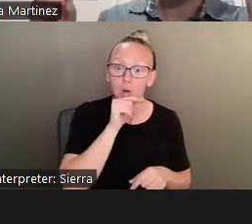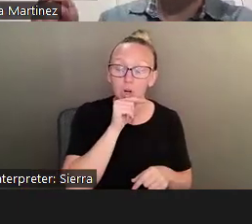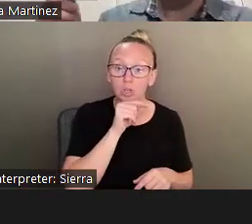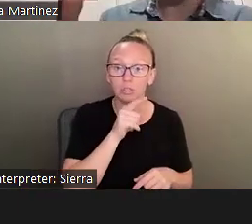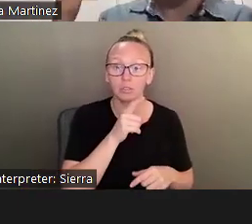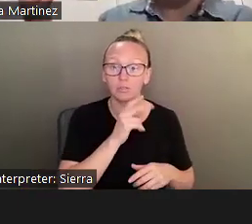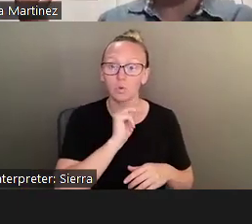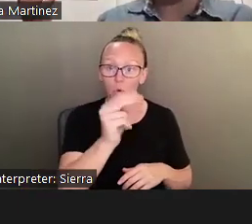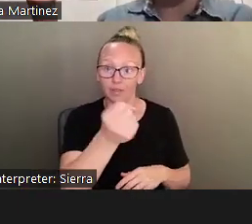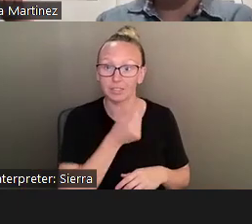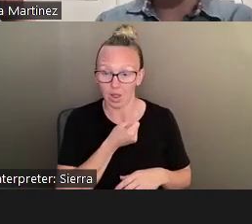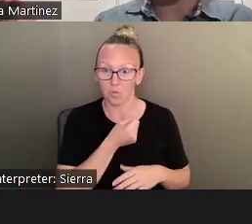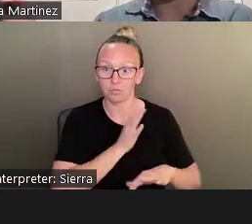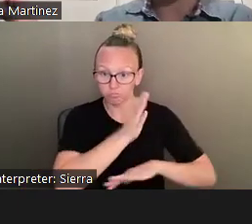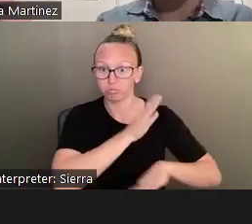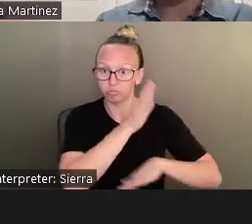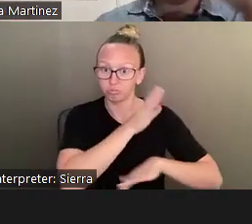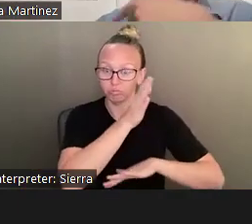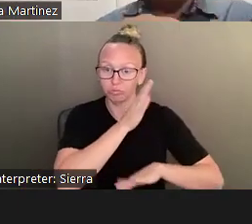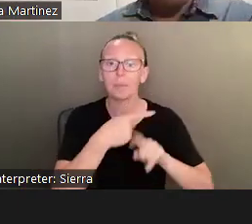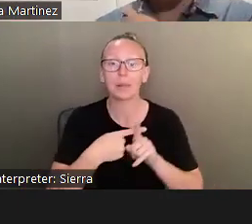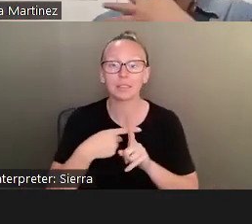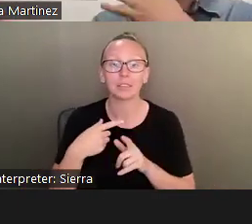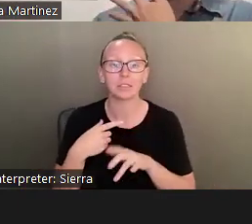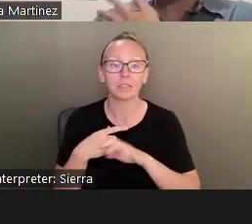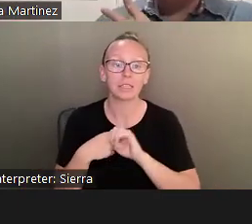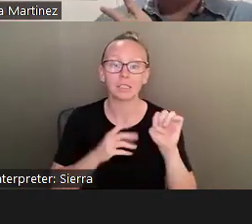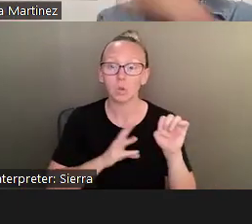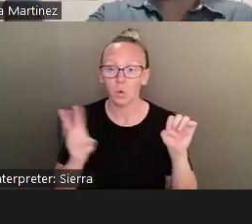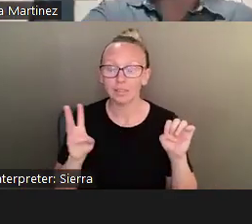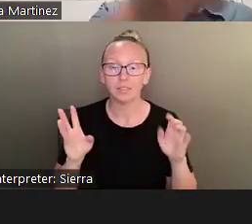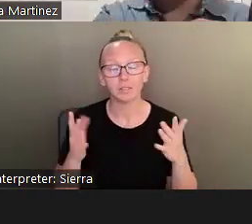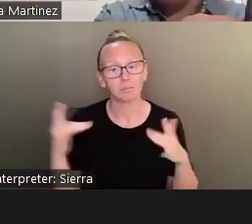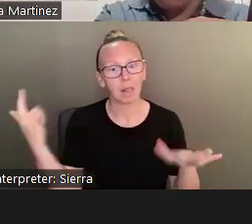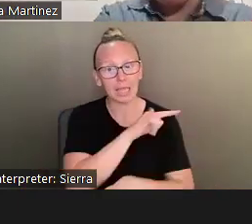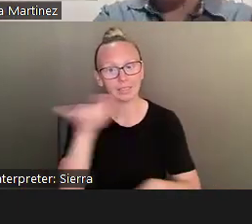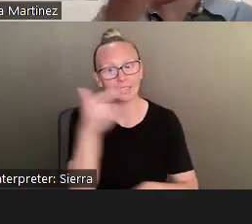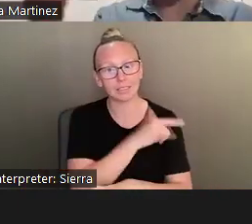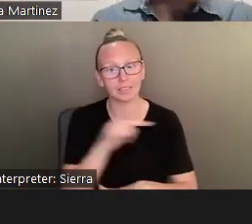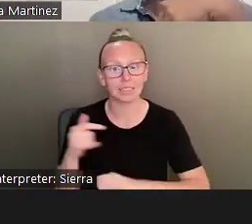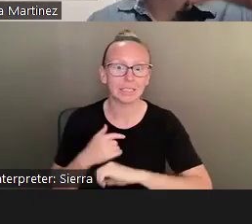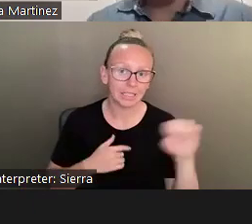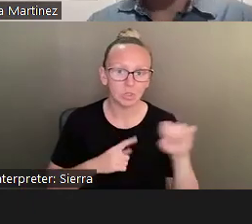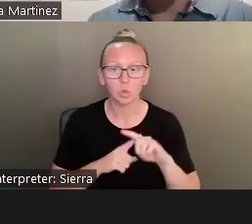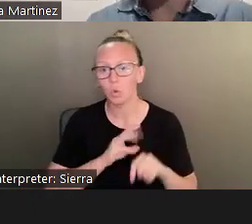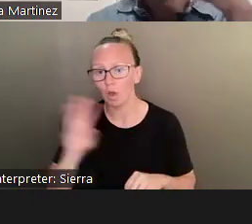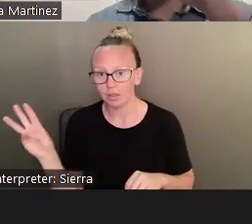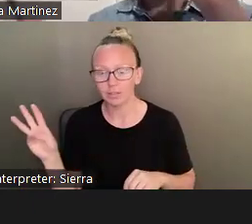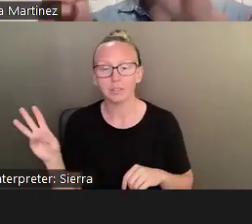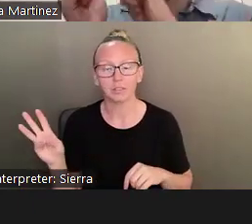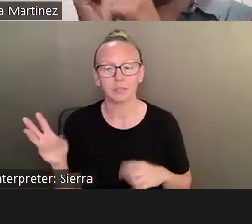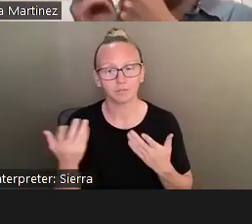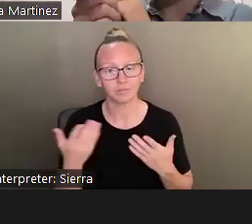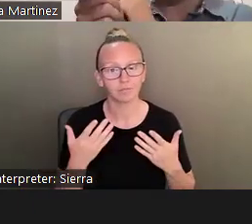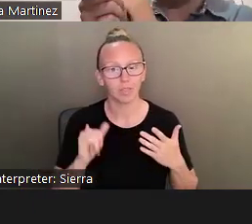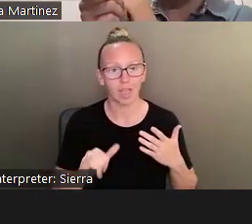there are planes carrying human beings across from the East Coast over Lake Michigan west. And